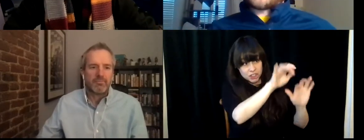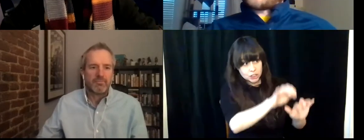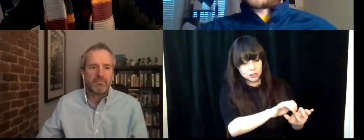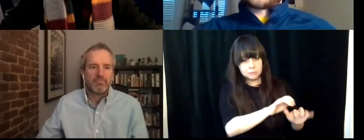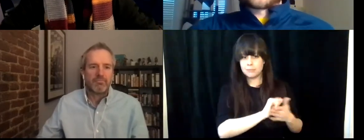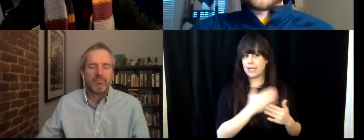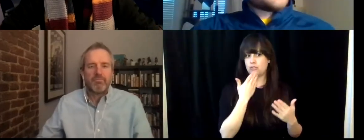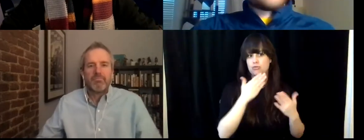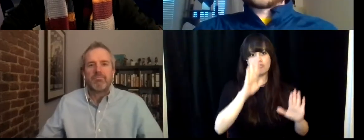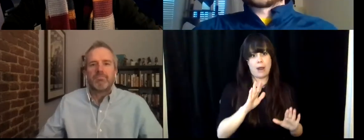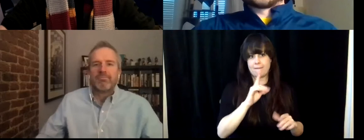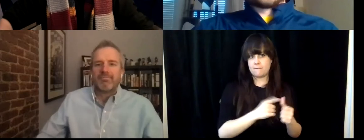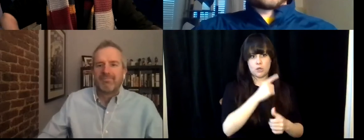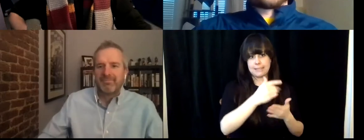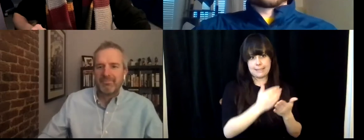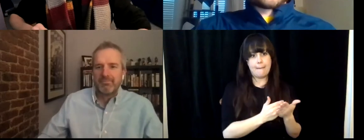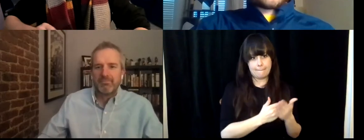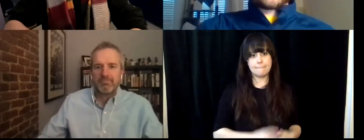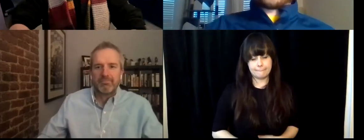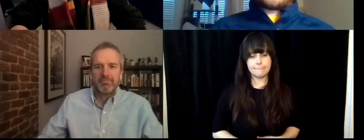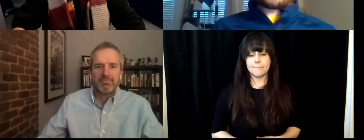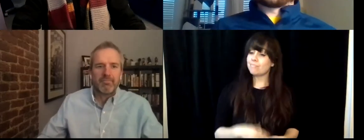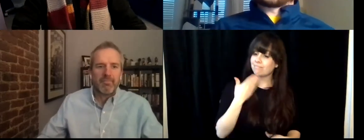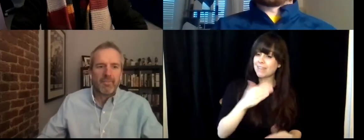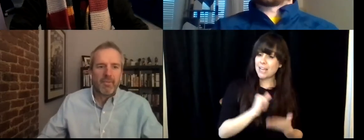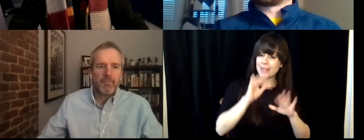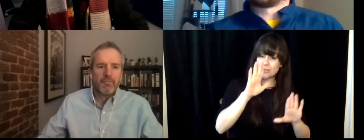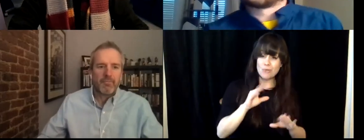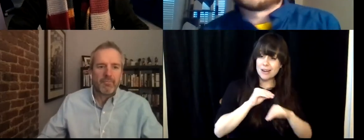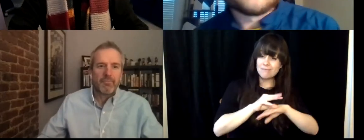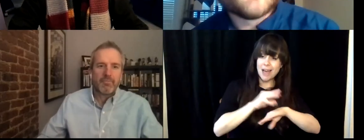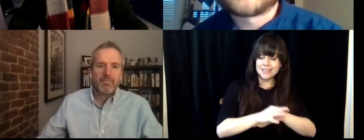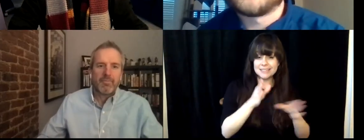Thanks, man. That's really great advice. Jim, how about you?